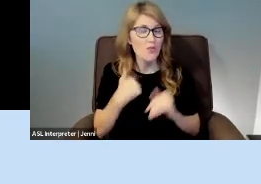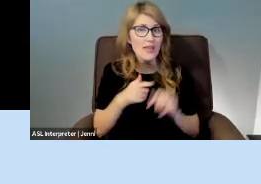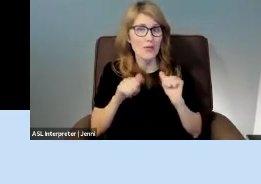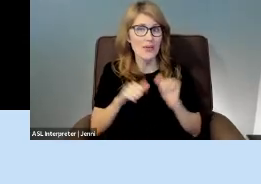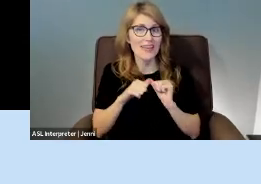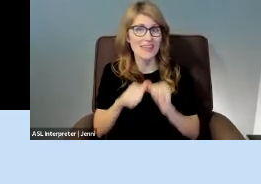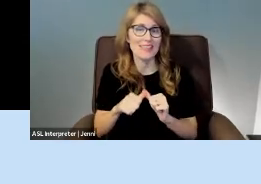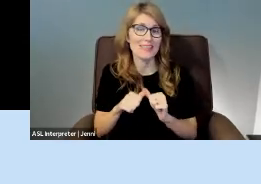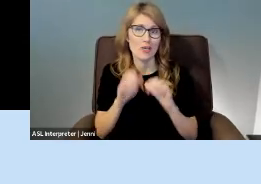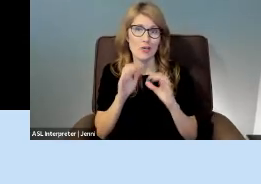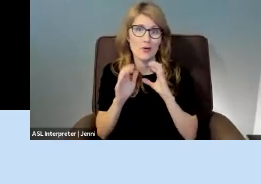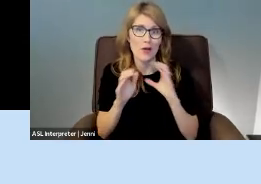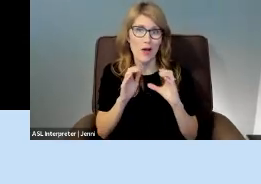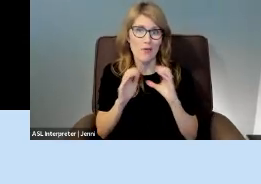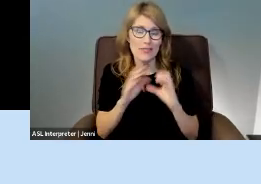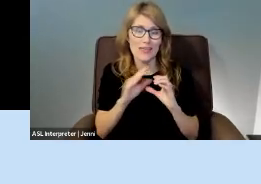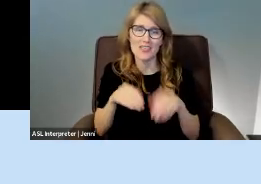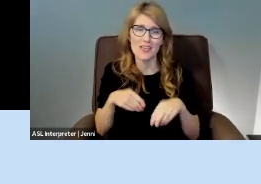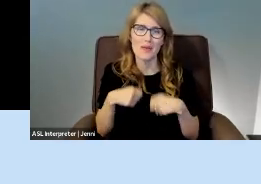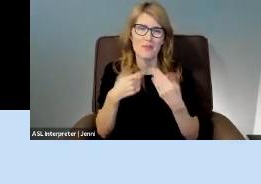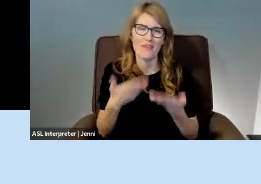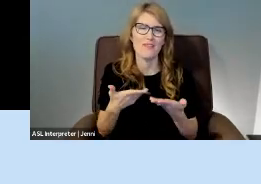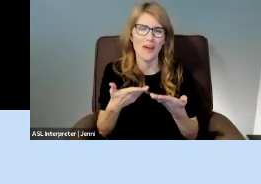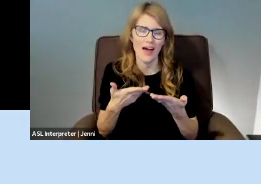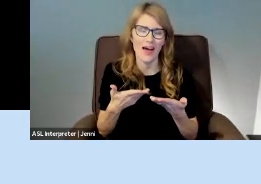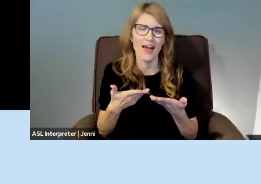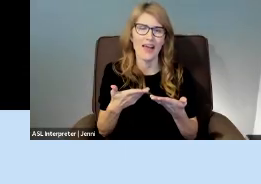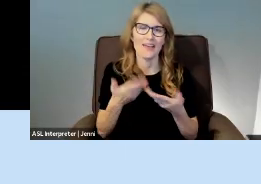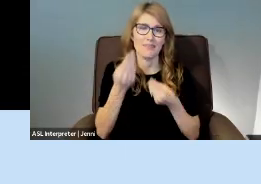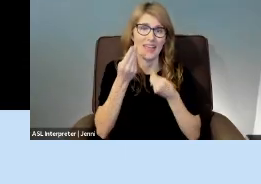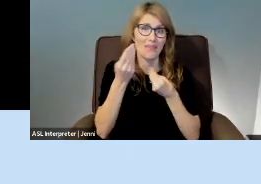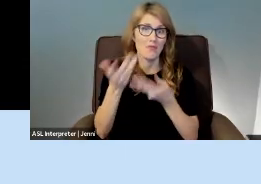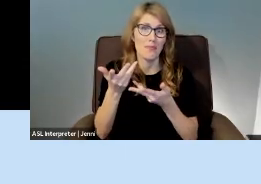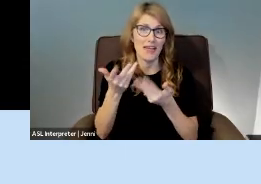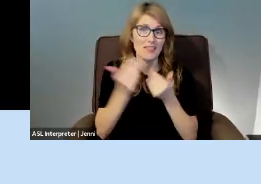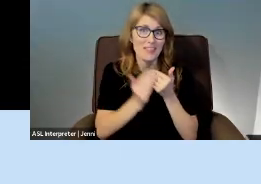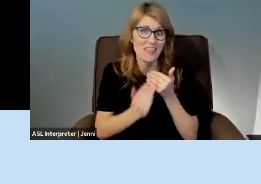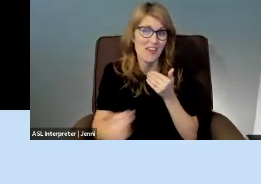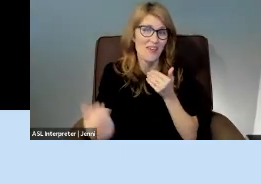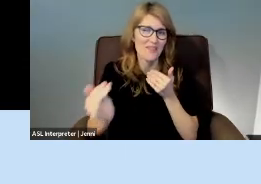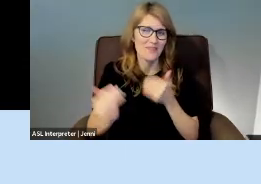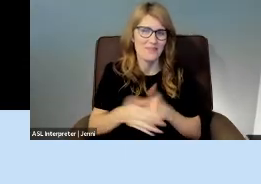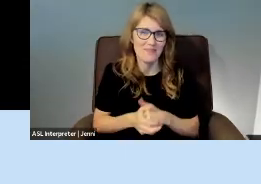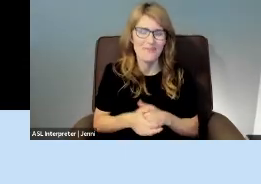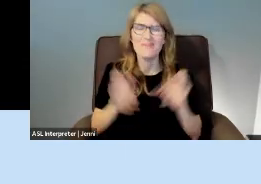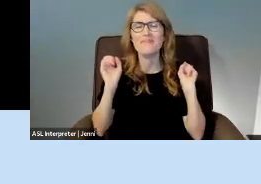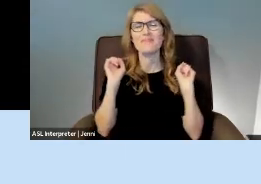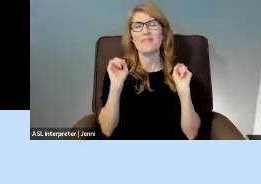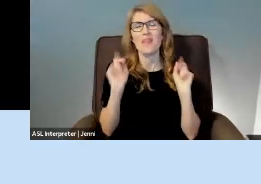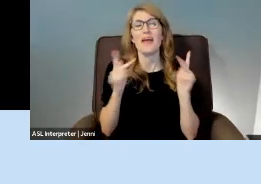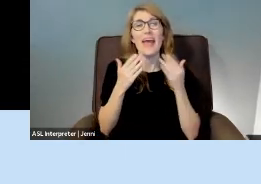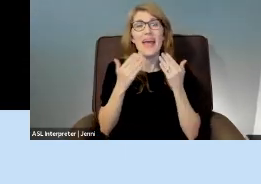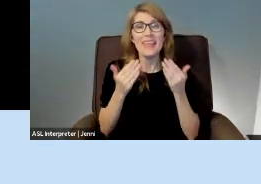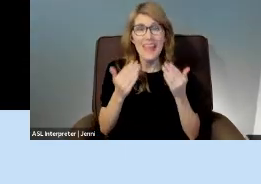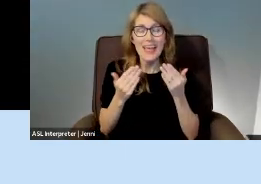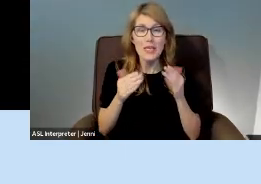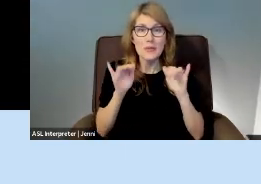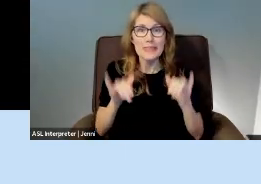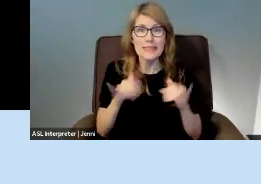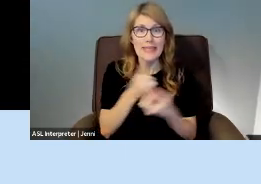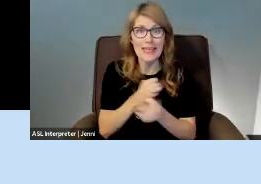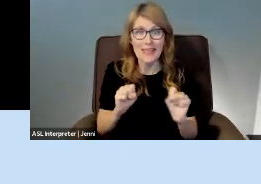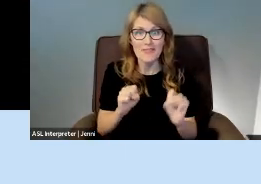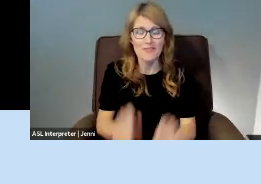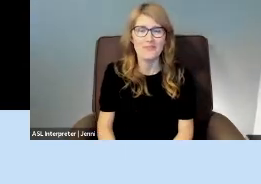these conversations and provide the information moving forward. All right, you guys. Thank you. Stay safe.